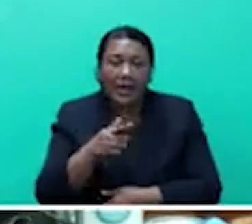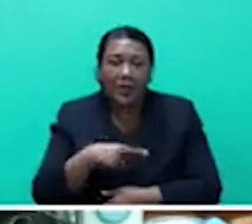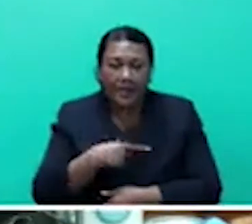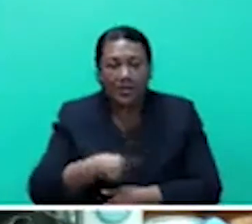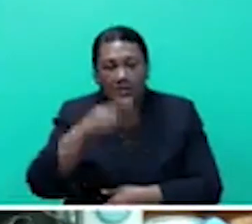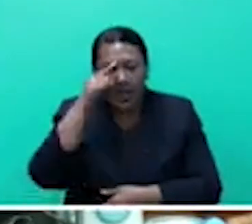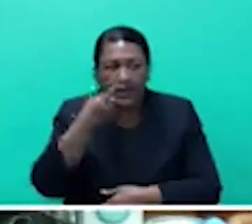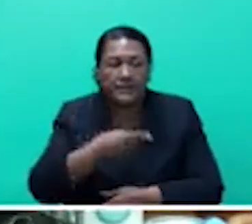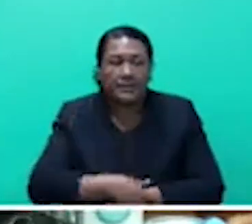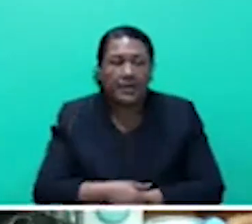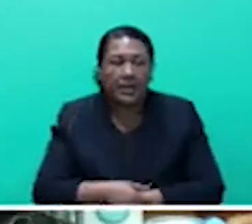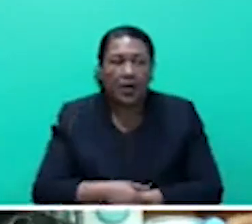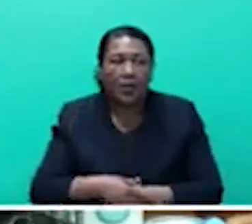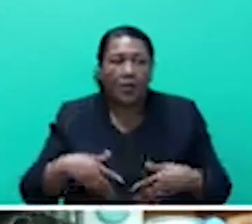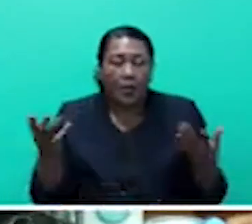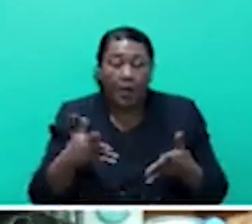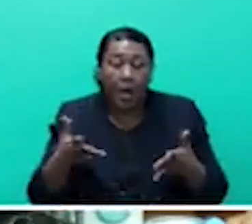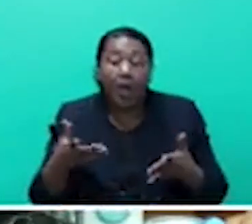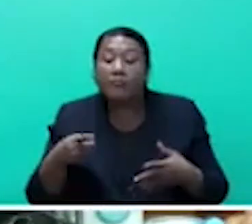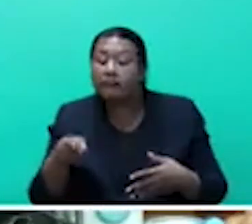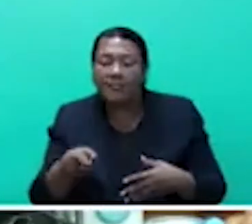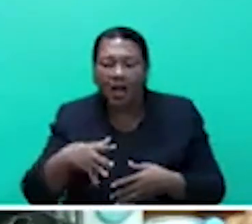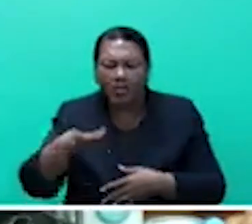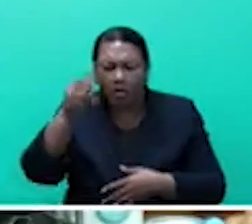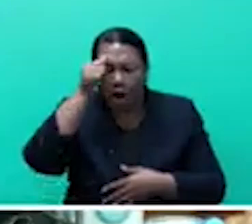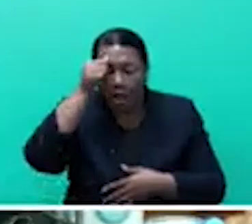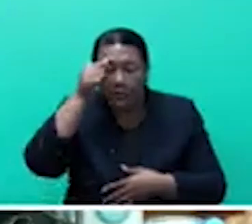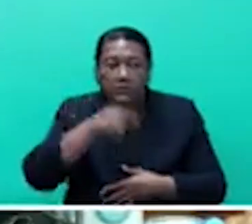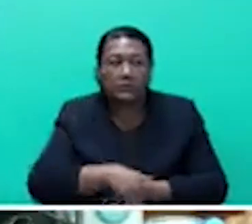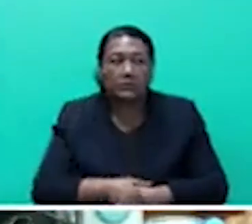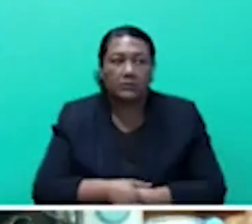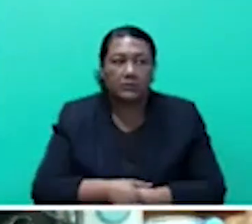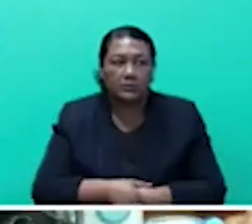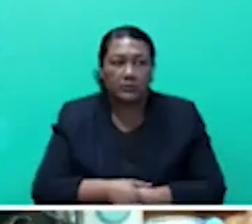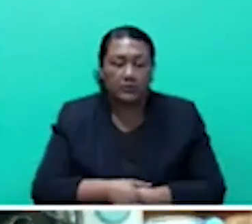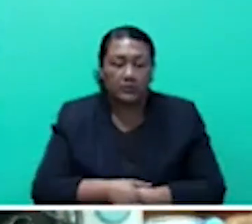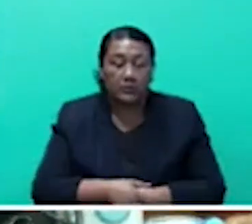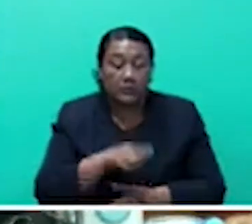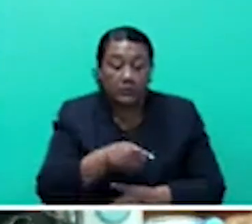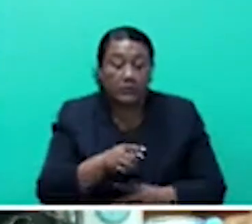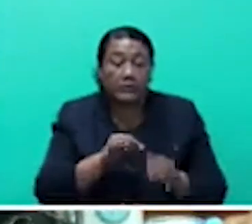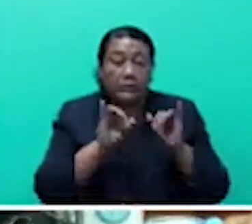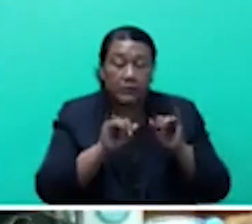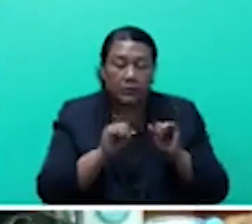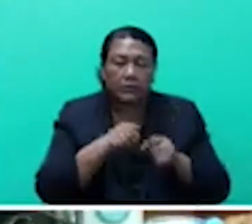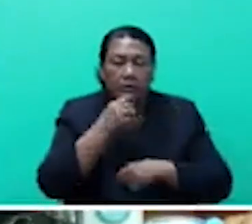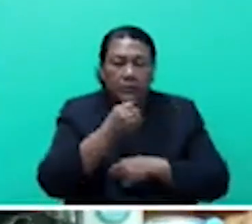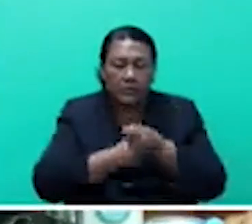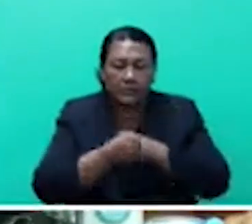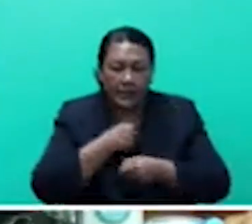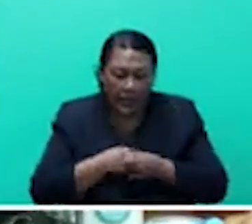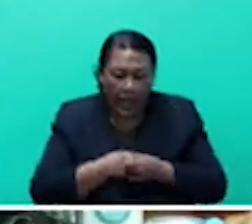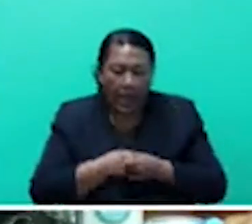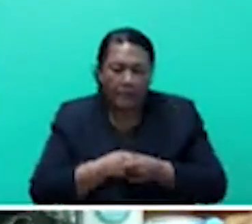cases ultimately gets nullied, behind it is a whole host of expenses being incurred. So